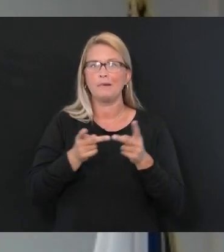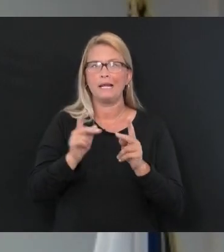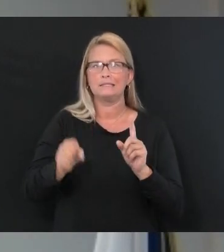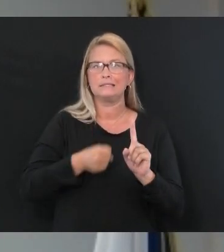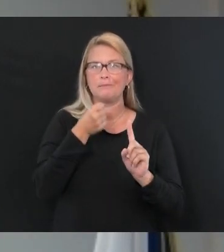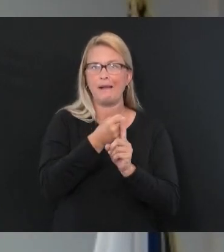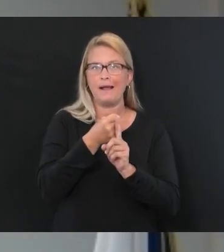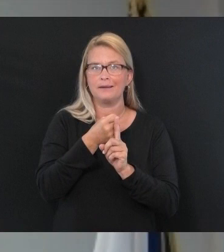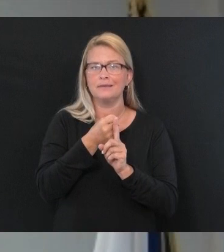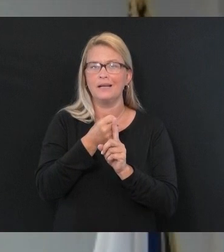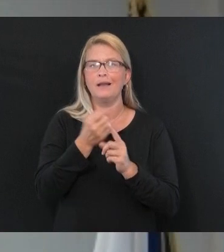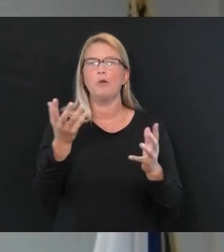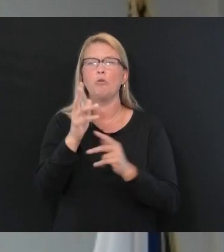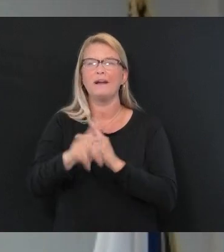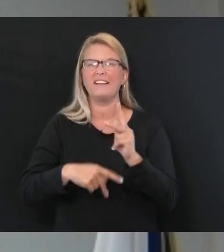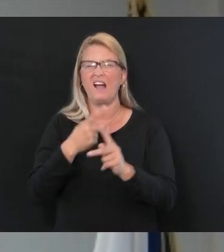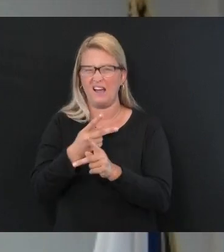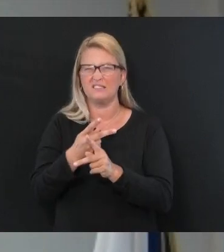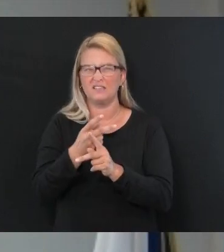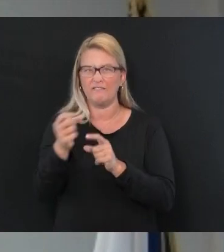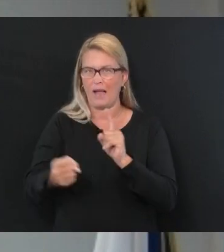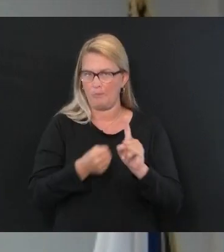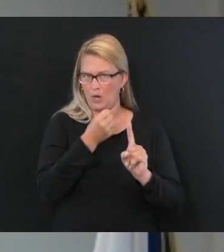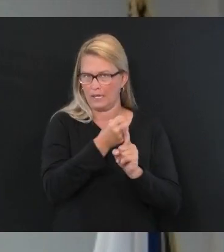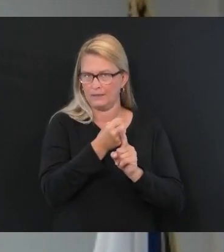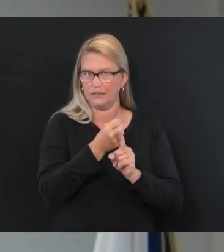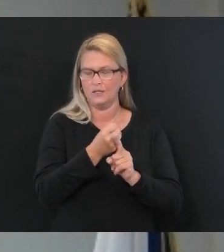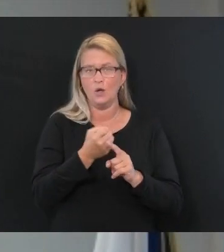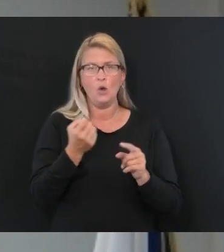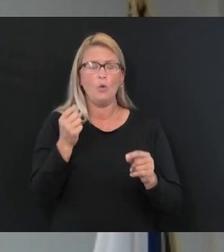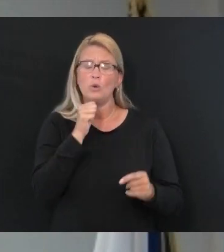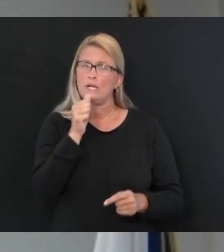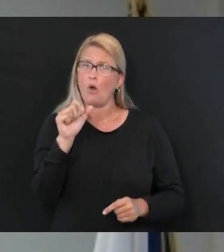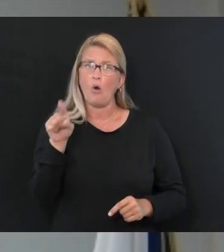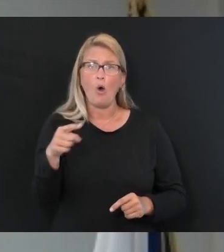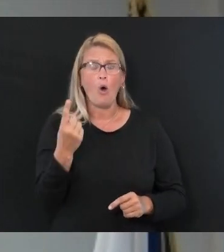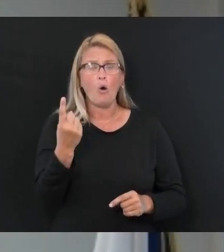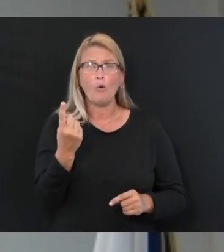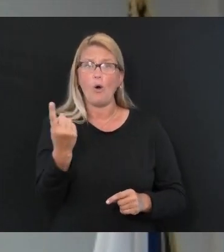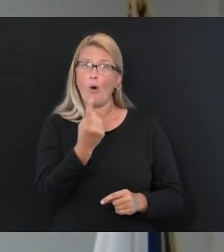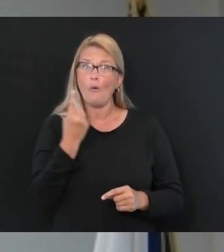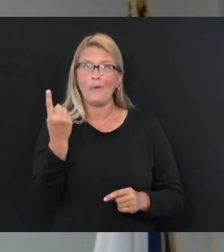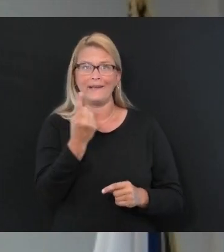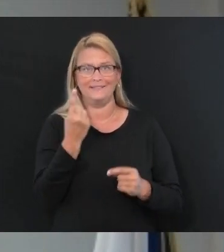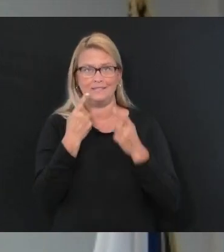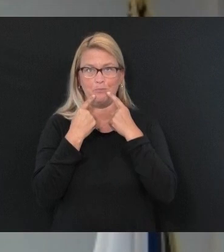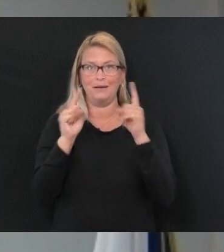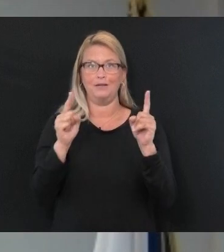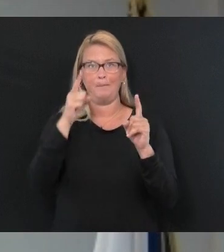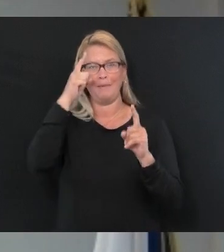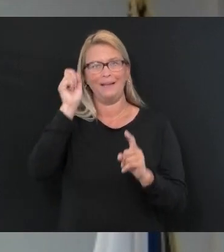is. We don't publicize all of that information because of confidentiality. The